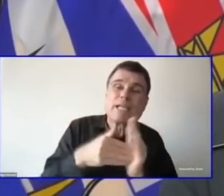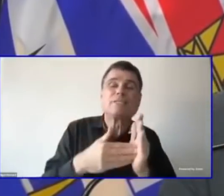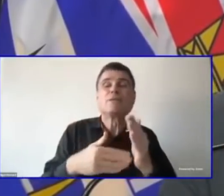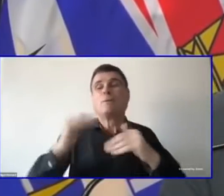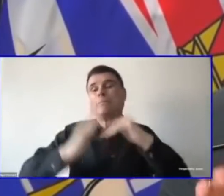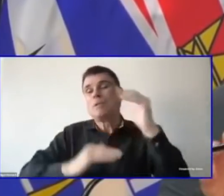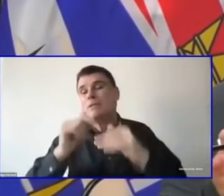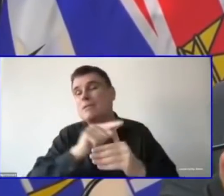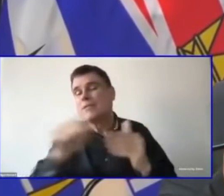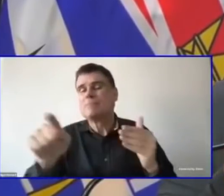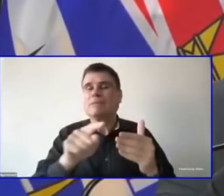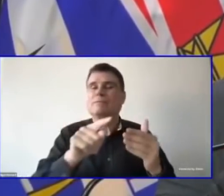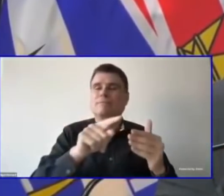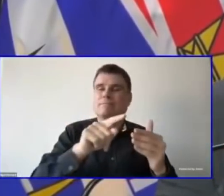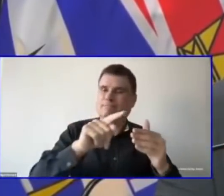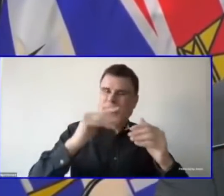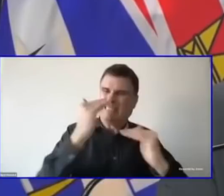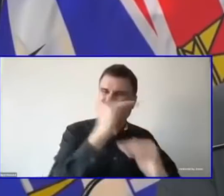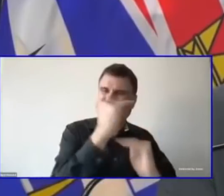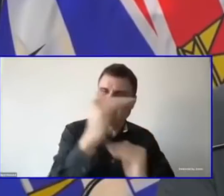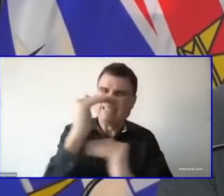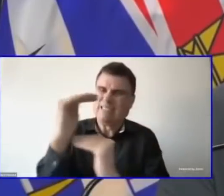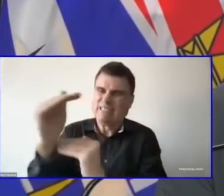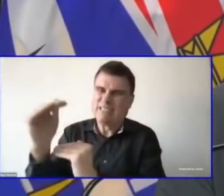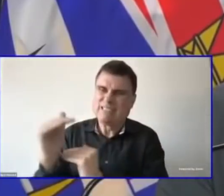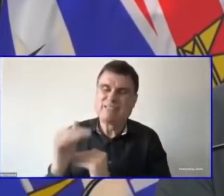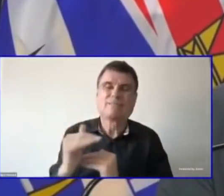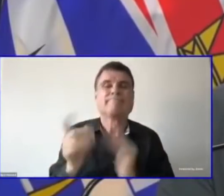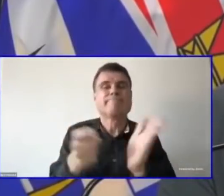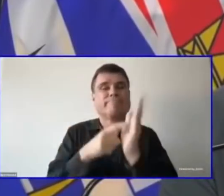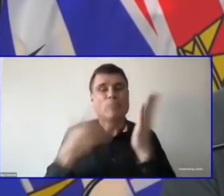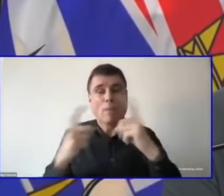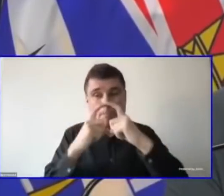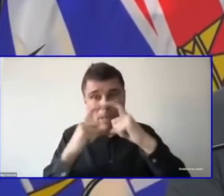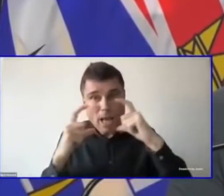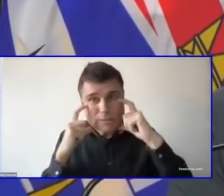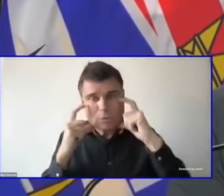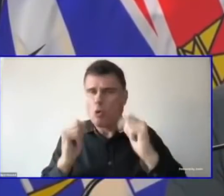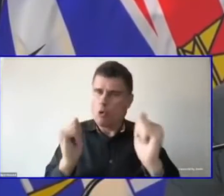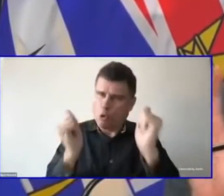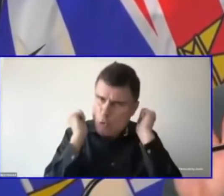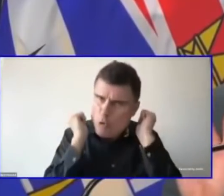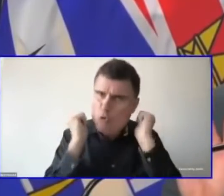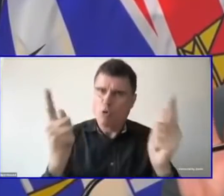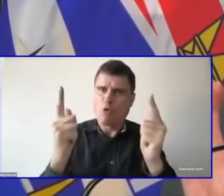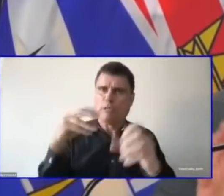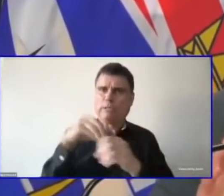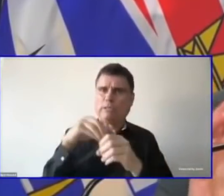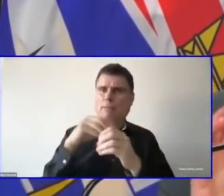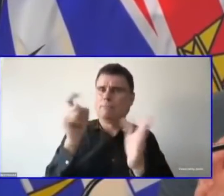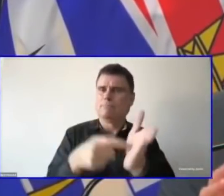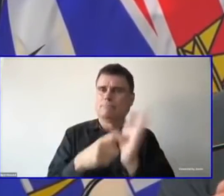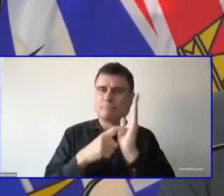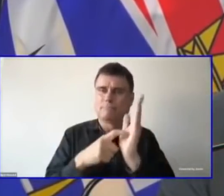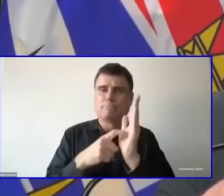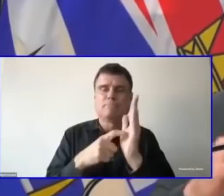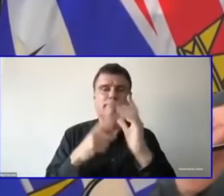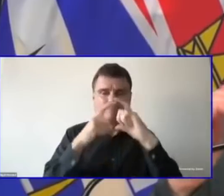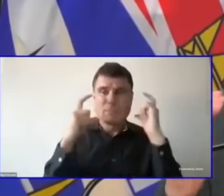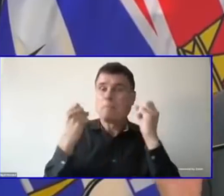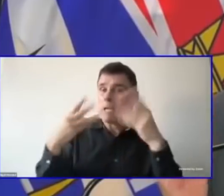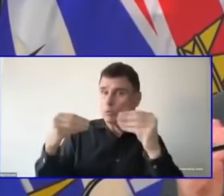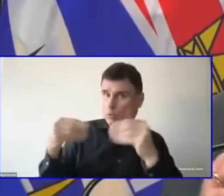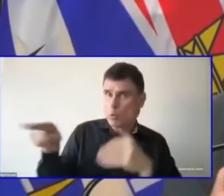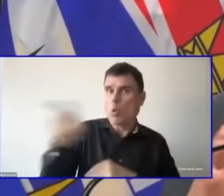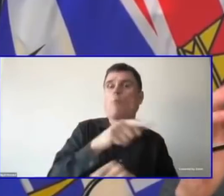is where, we have put in the mask mandate in all of those settings, and I know many, many retail settings are doing a very good job